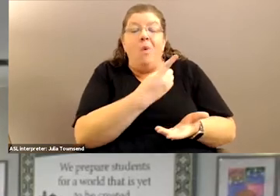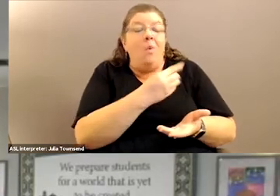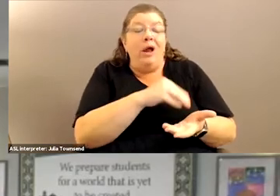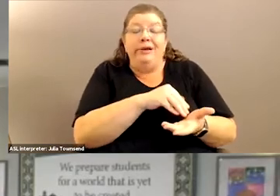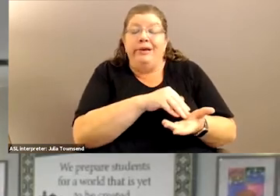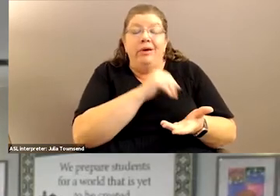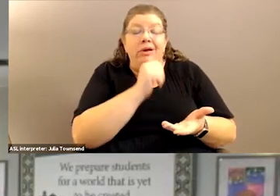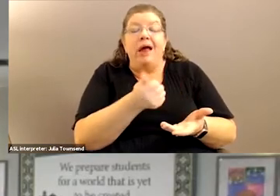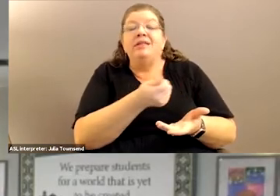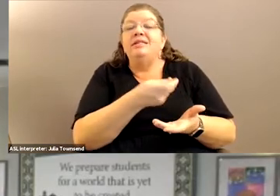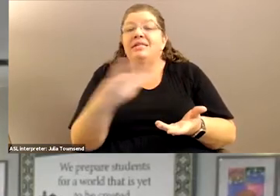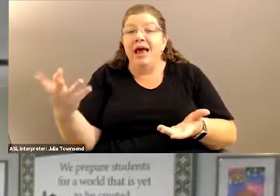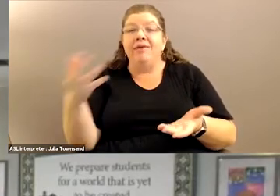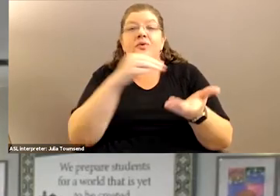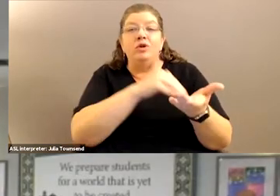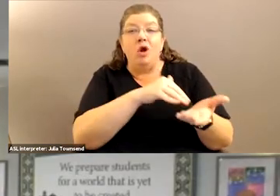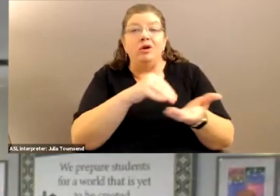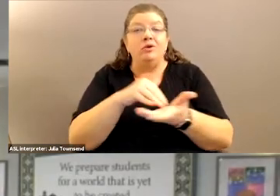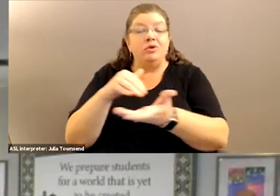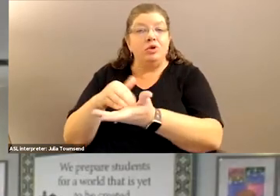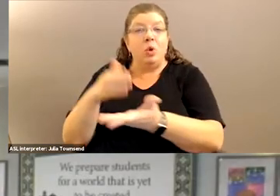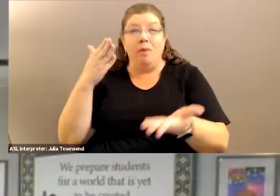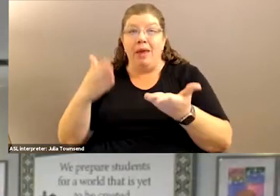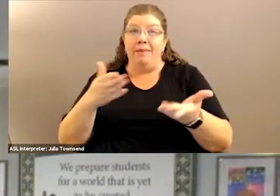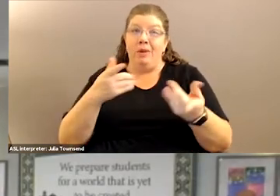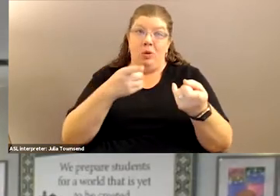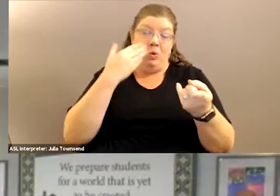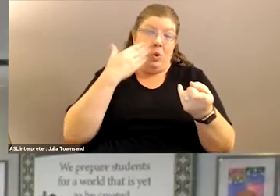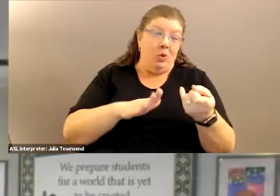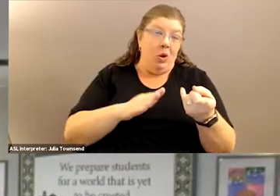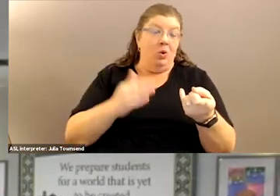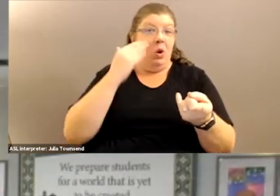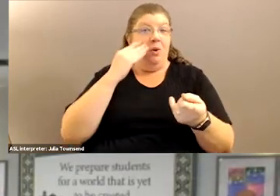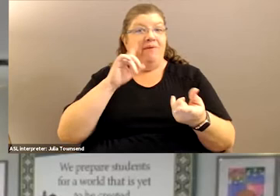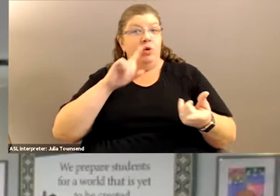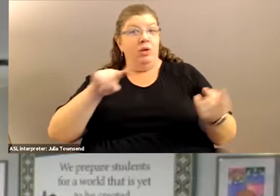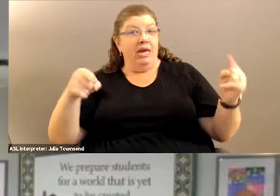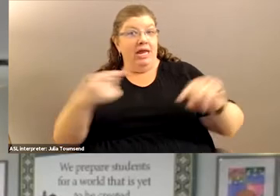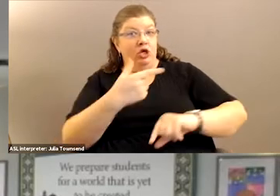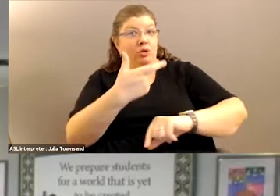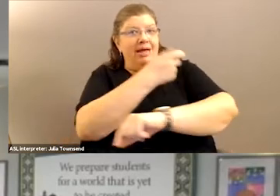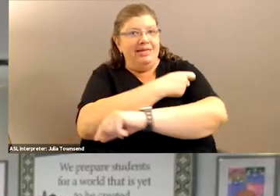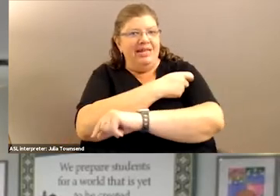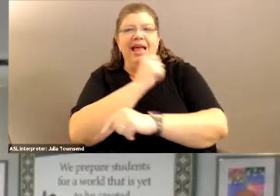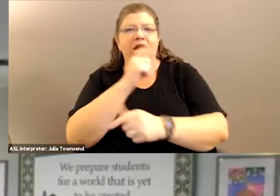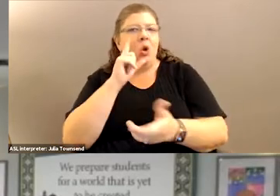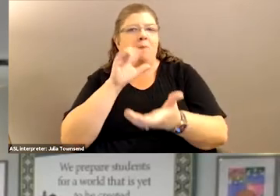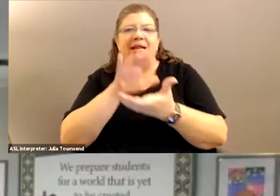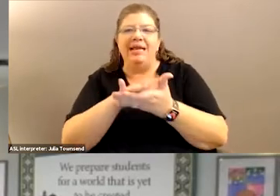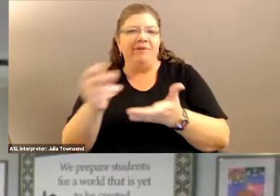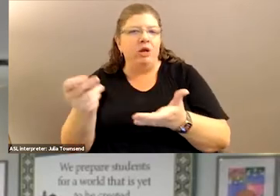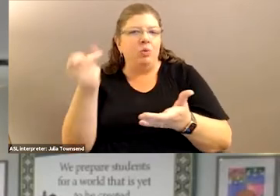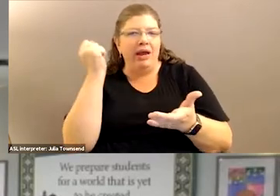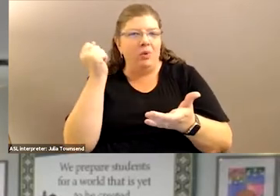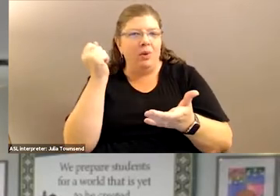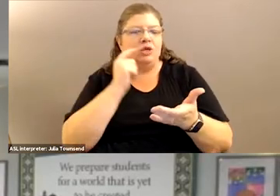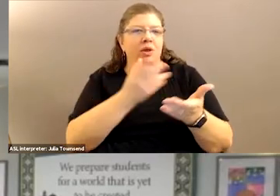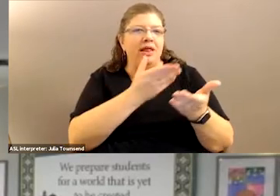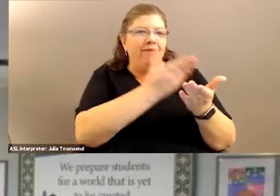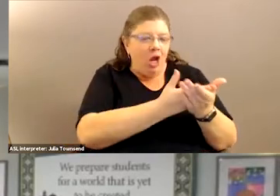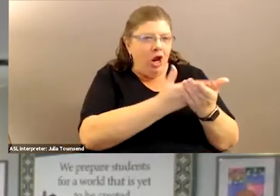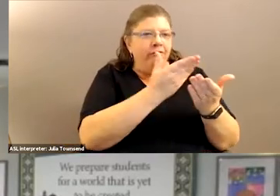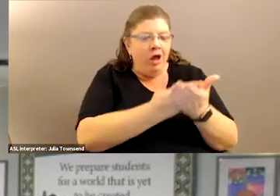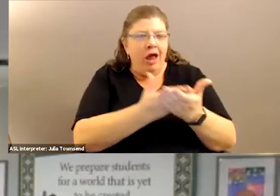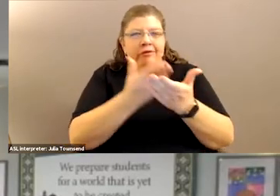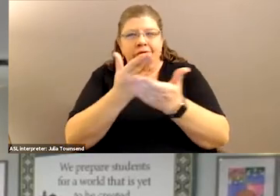several doctors because as you know or maybe you don't know when you get injured by these vaccines they don't believe it right away and so they verify it with doctor